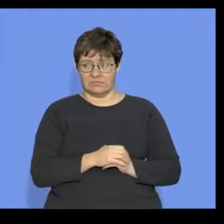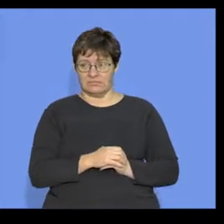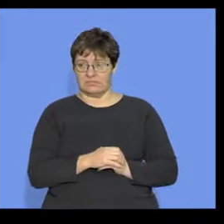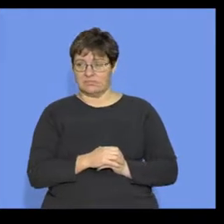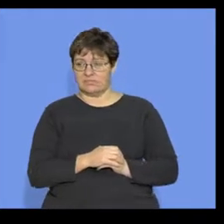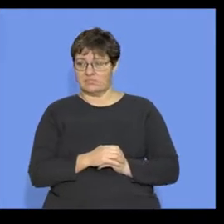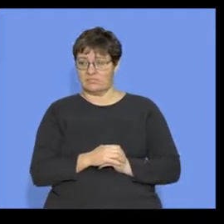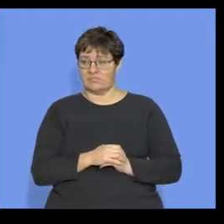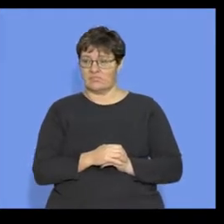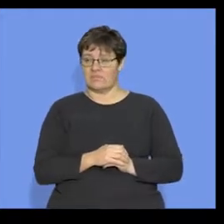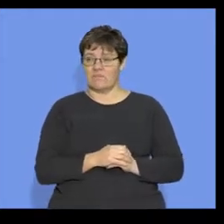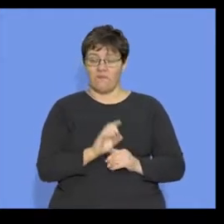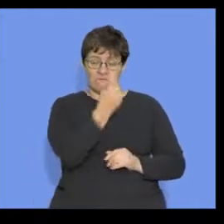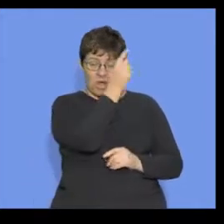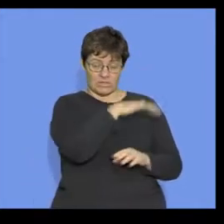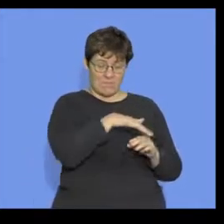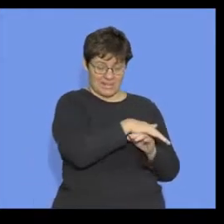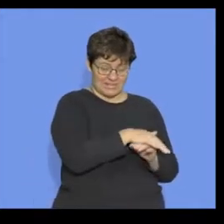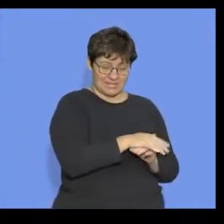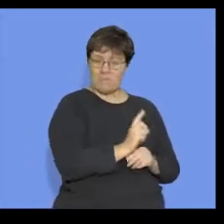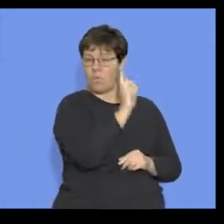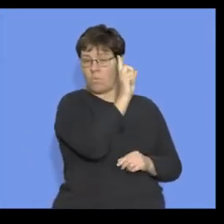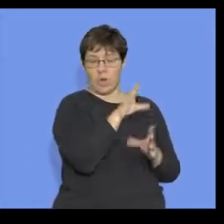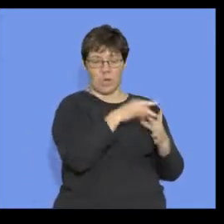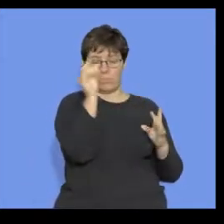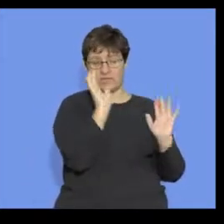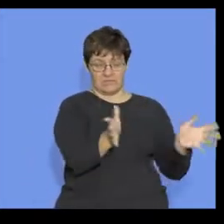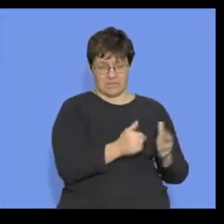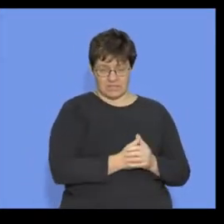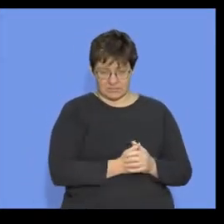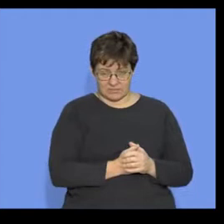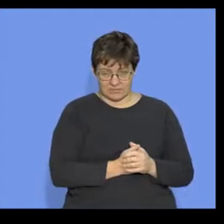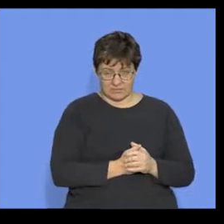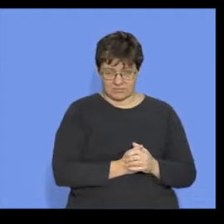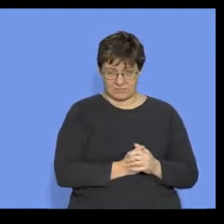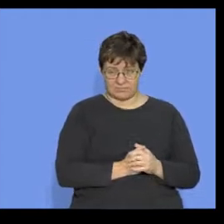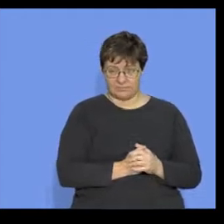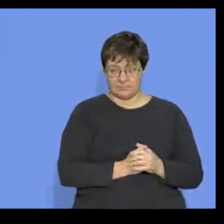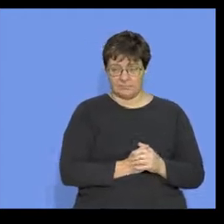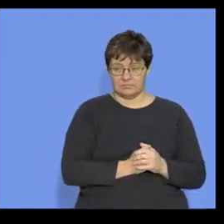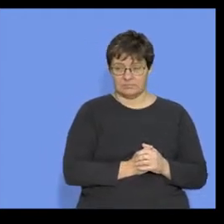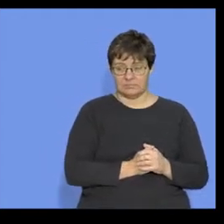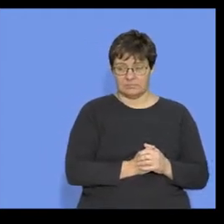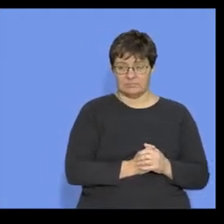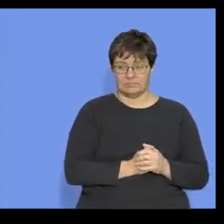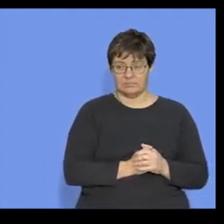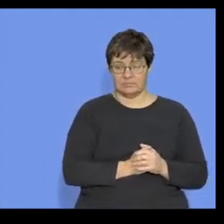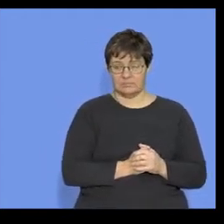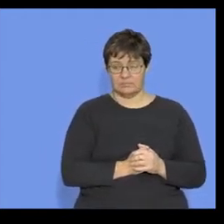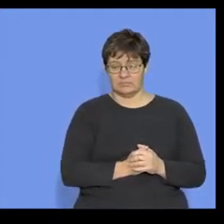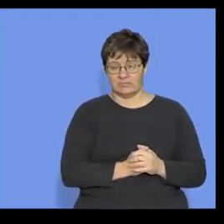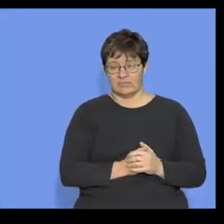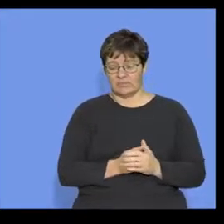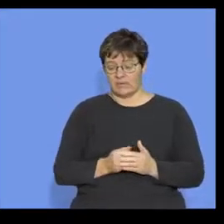So there's only one option for the letter because it must start with Y. If it ends